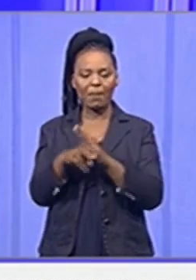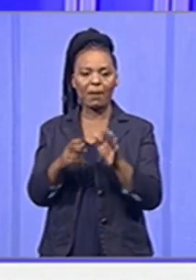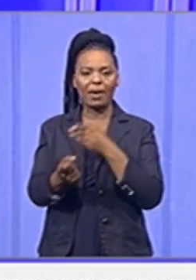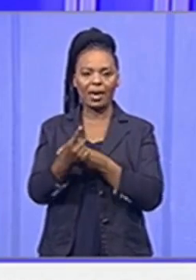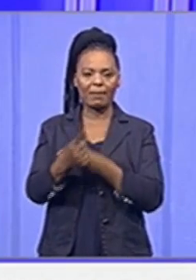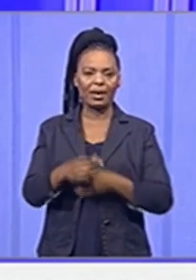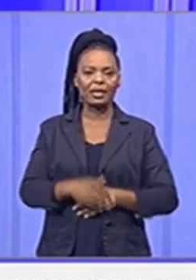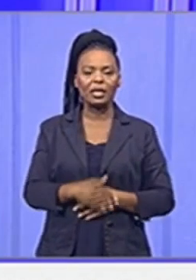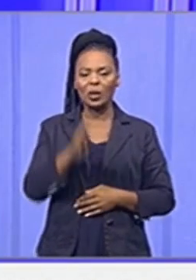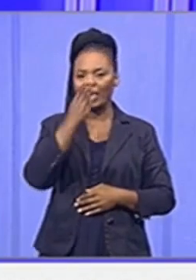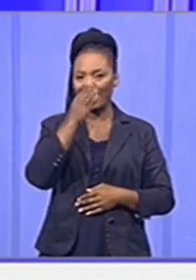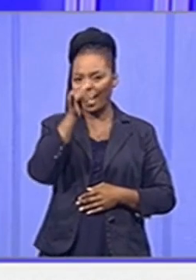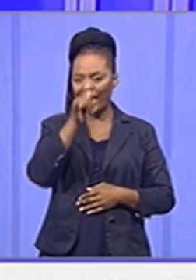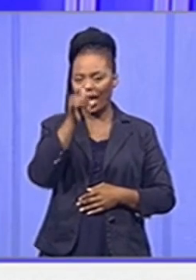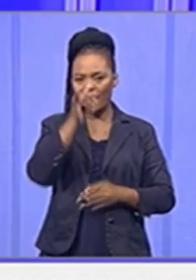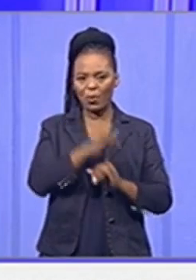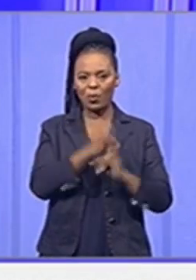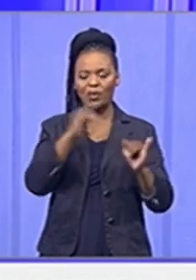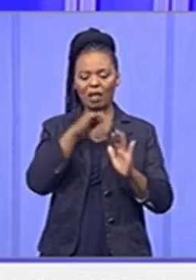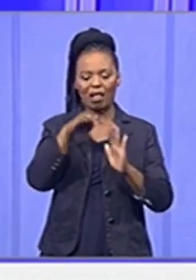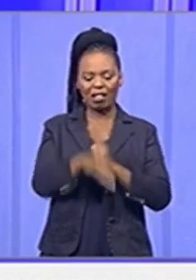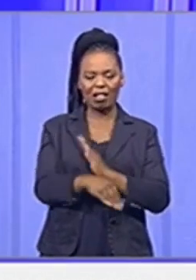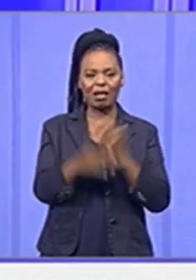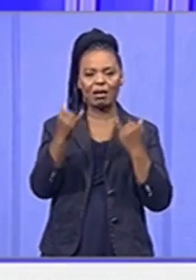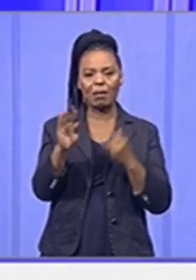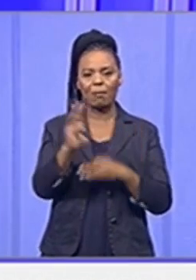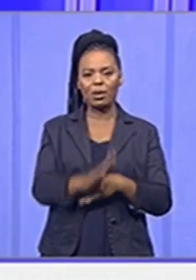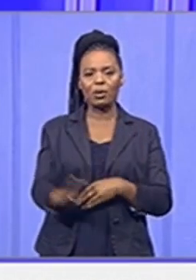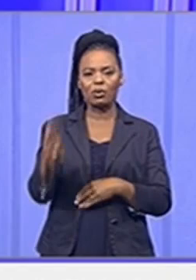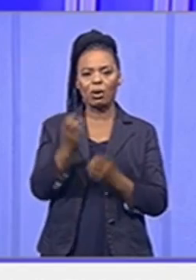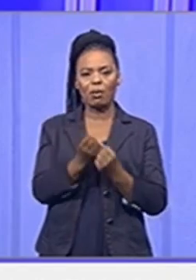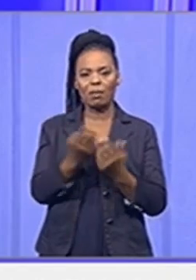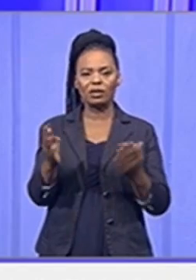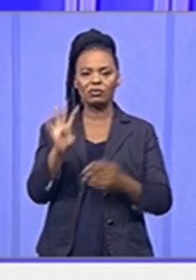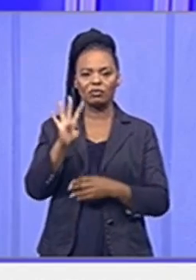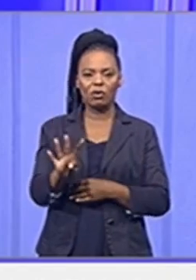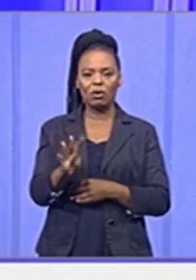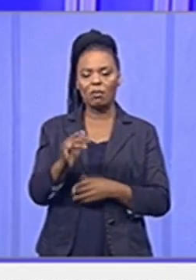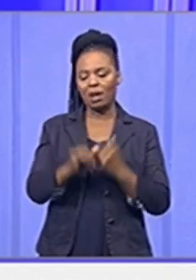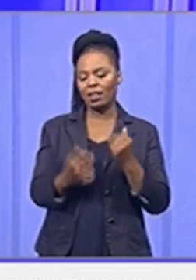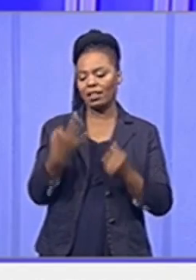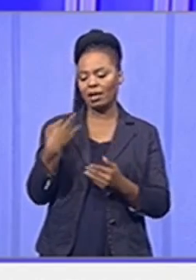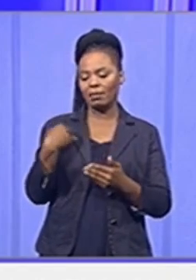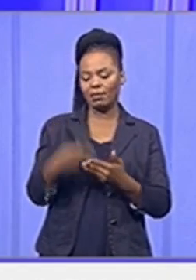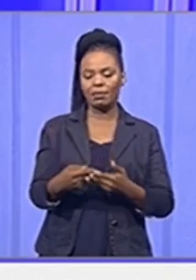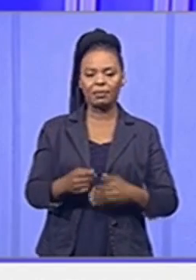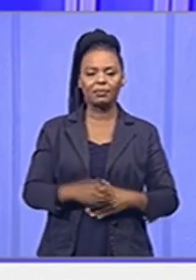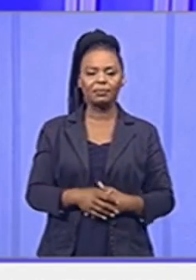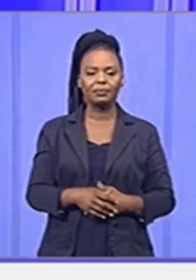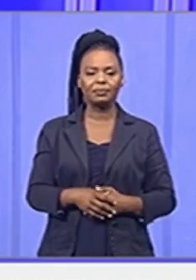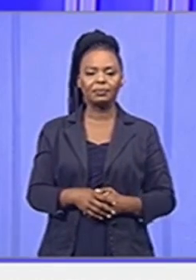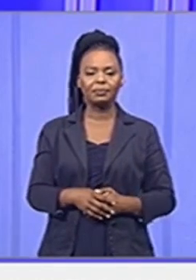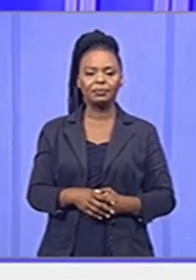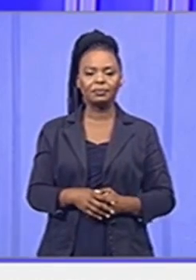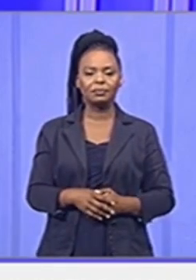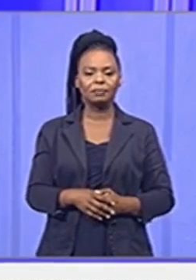lekala lena le lahlehetswe ke diranta tse ballwang ho dimilione tse 400 dikgweding tse 3 tse fetileng.